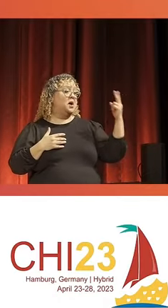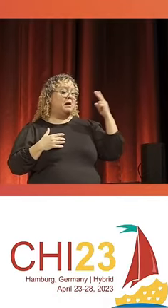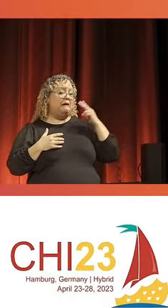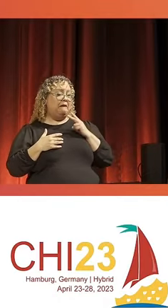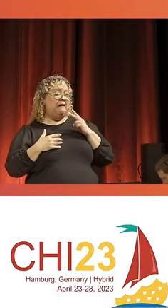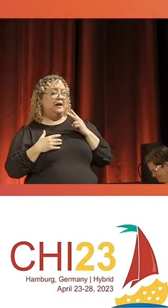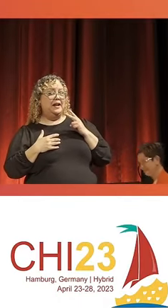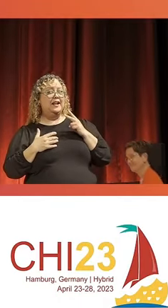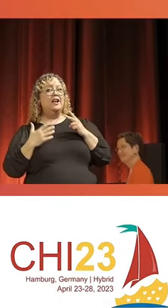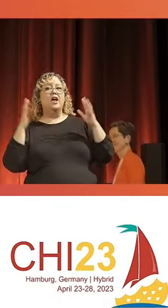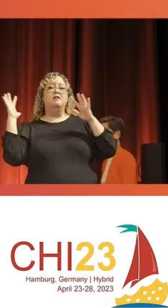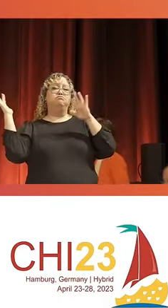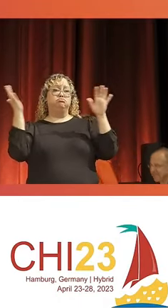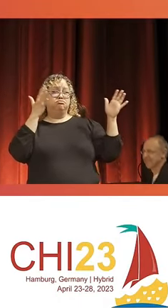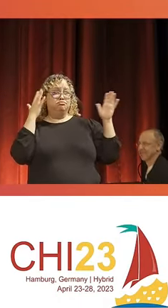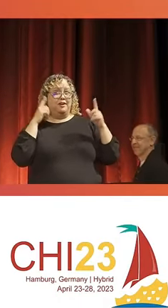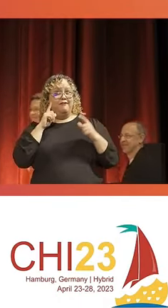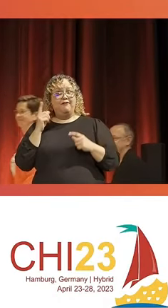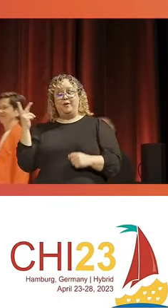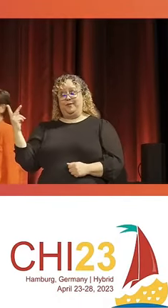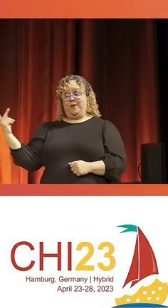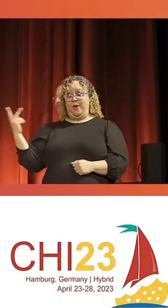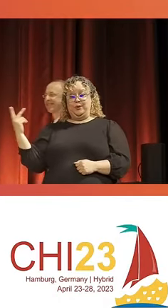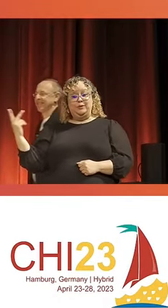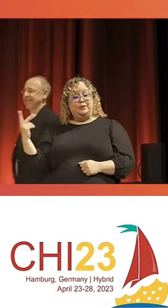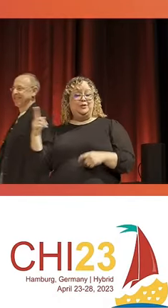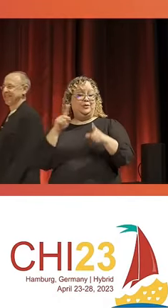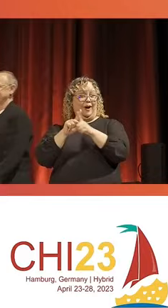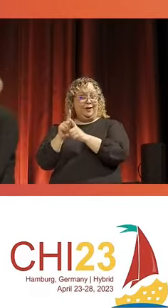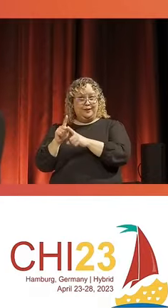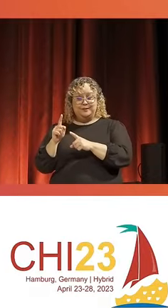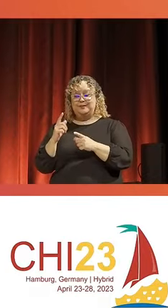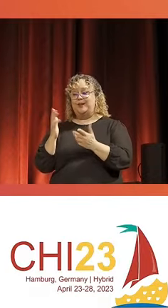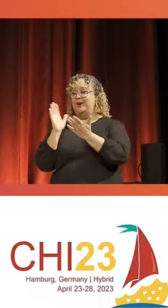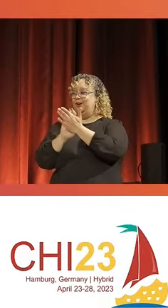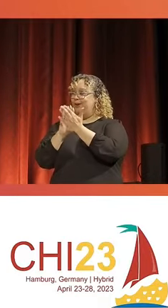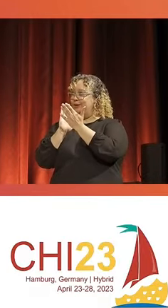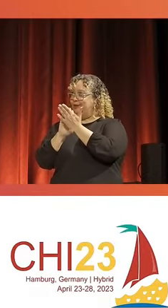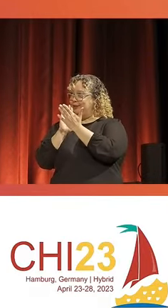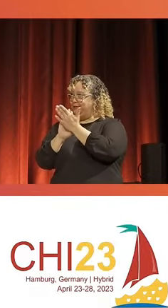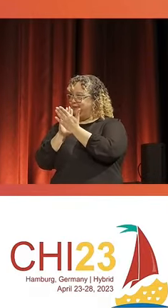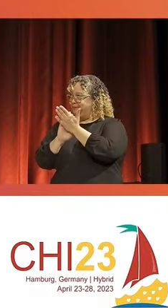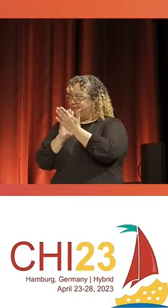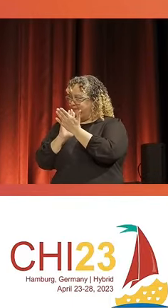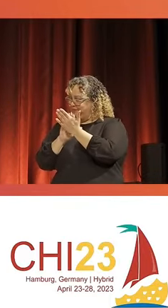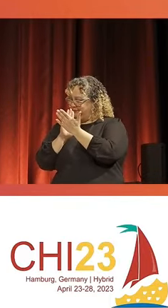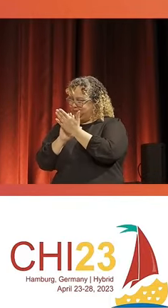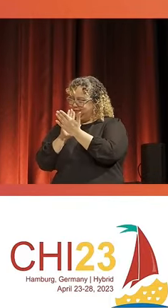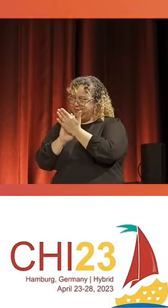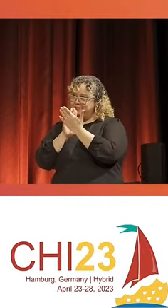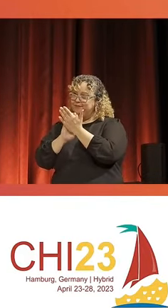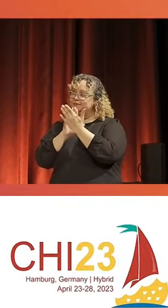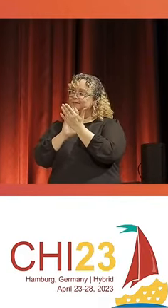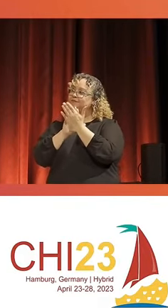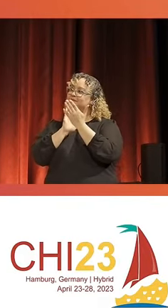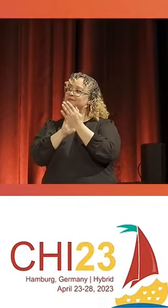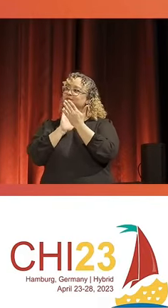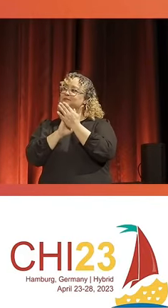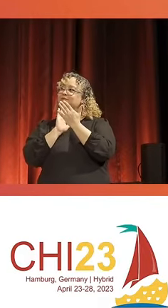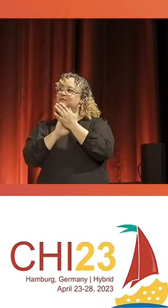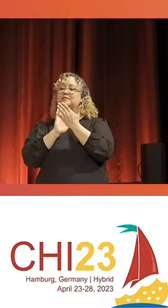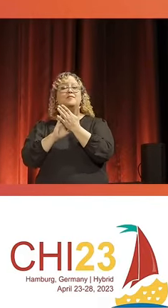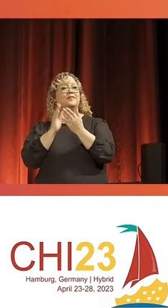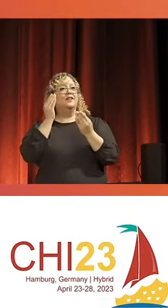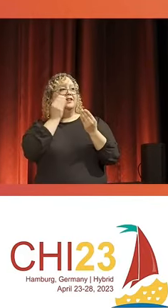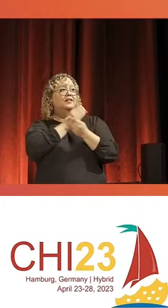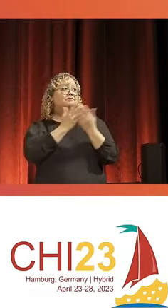of applause for them a second. I can I can